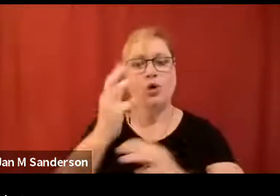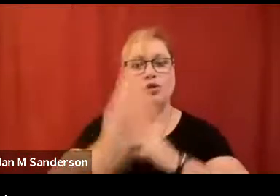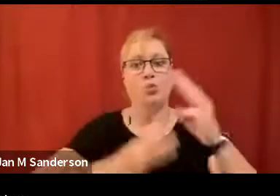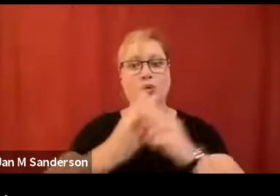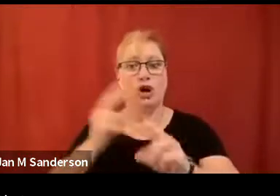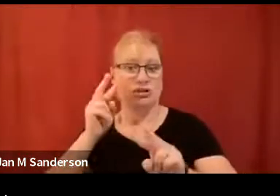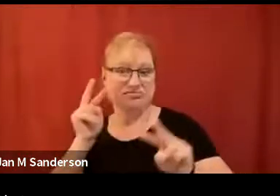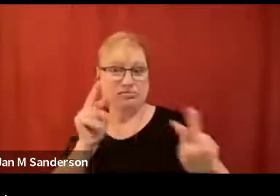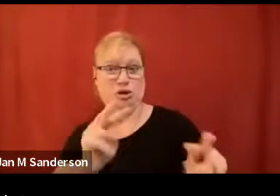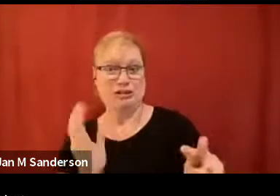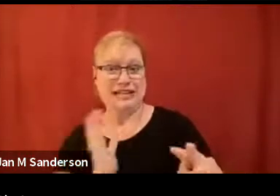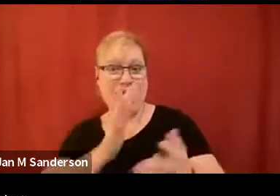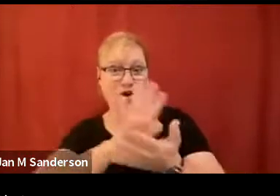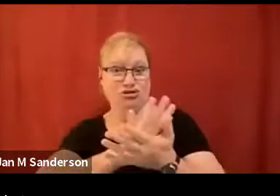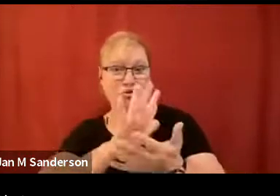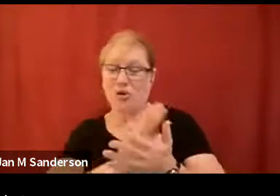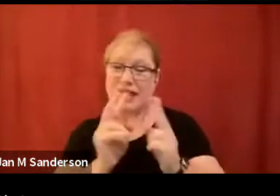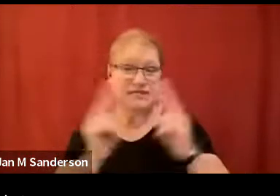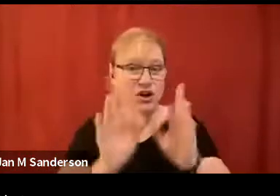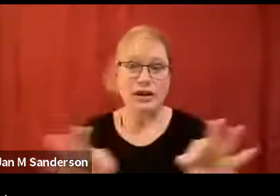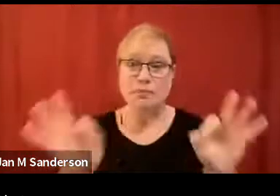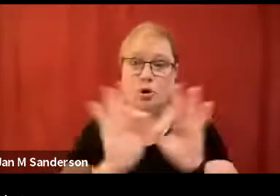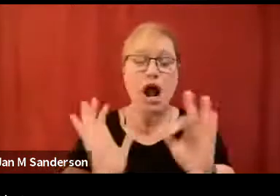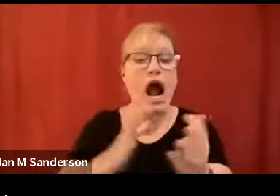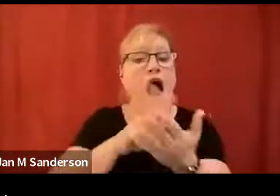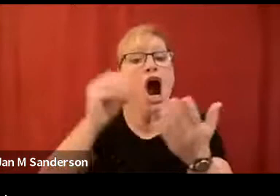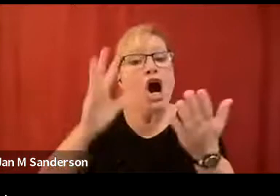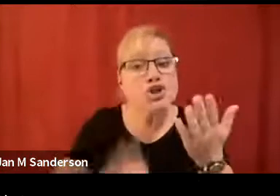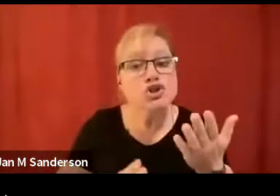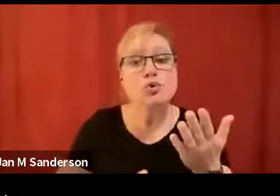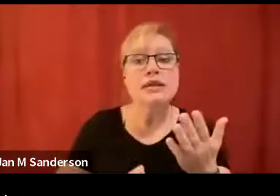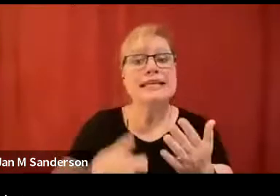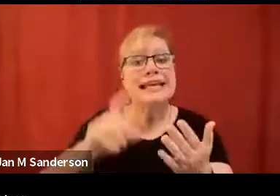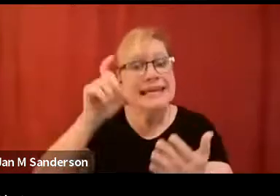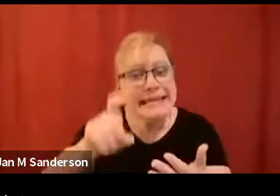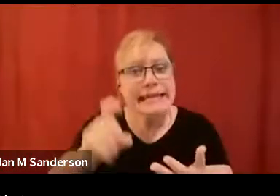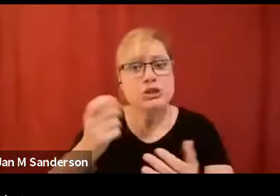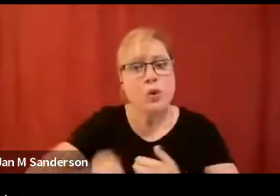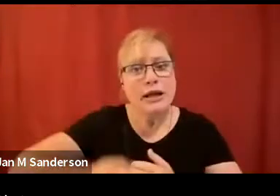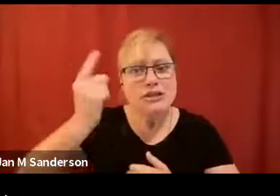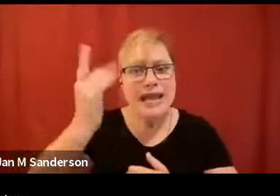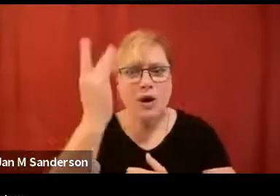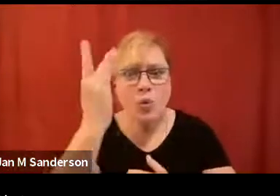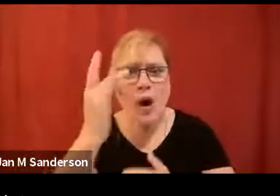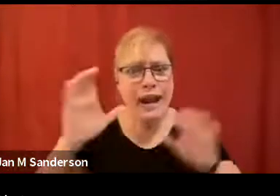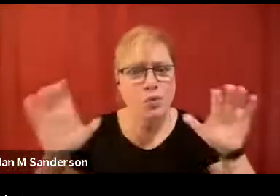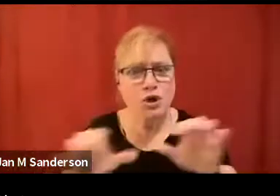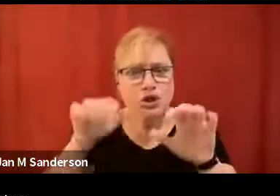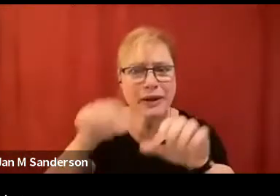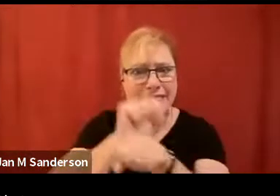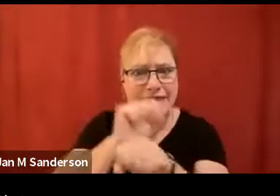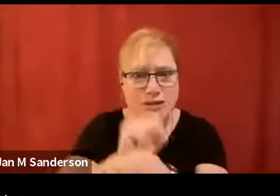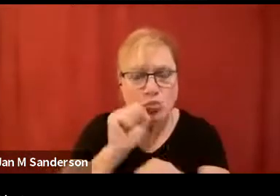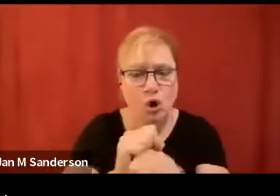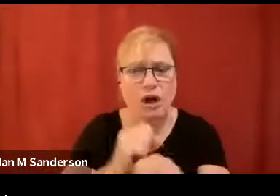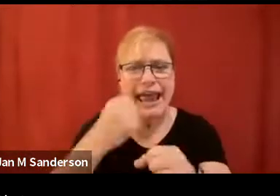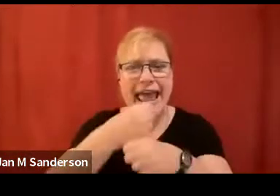And so our students need to understand the why of the work, making connections to something that is